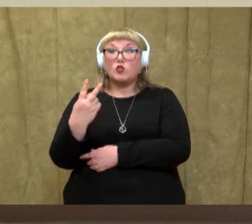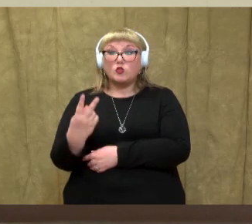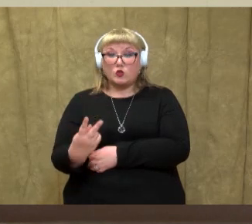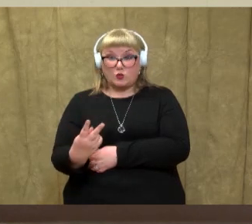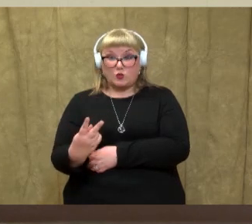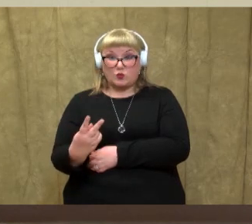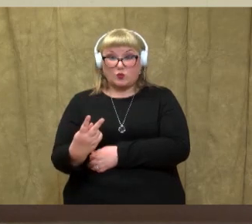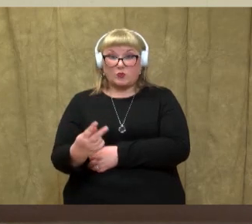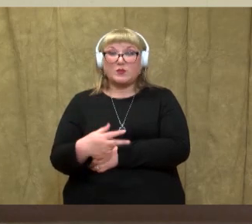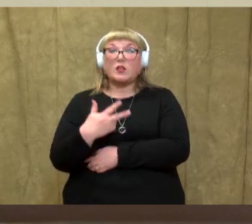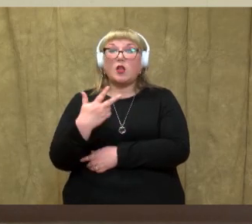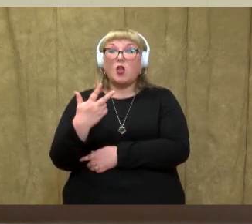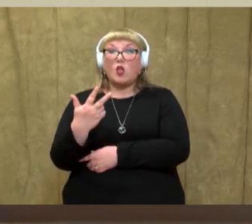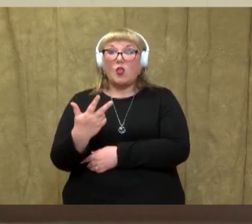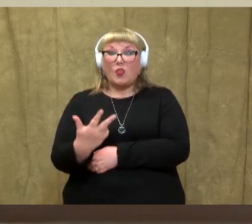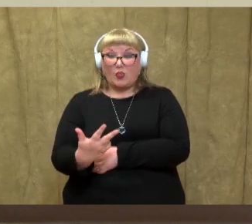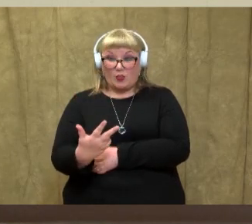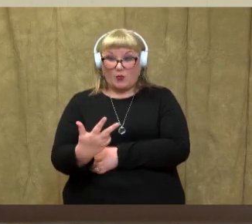2,